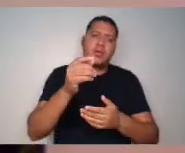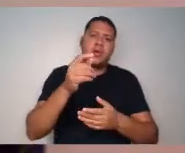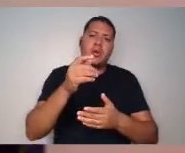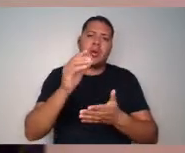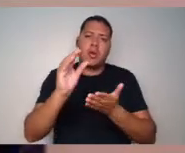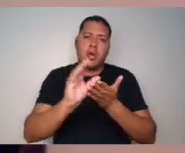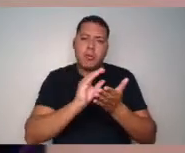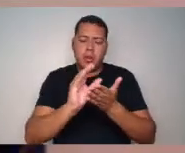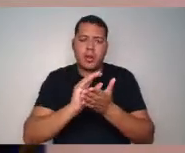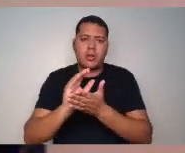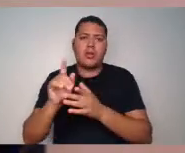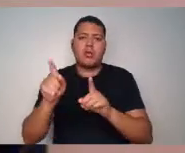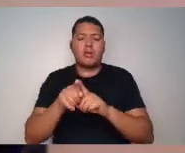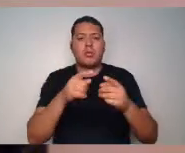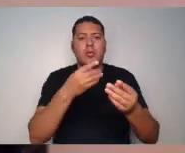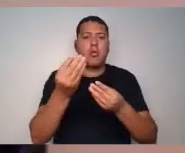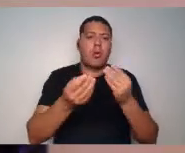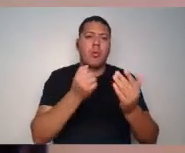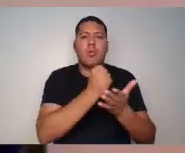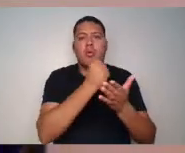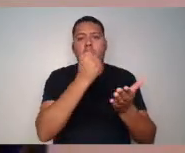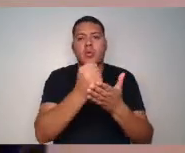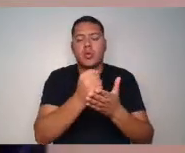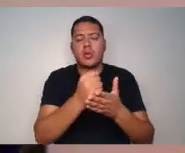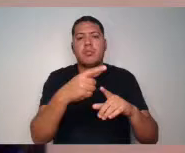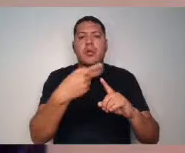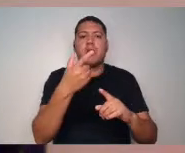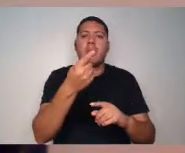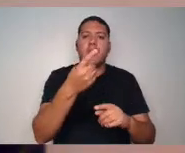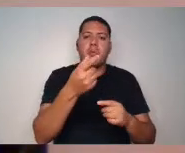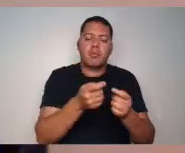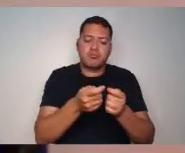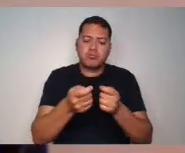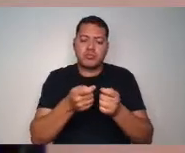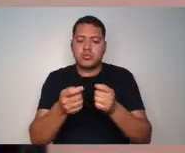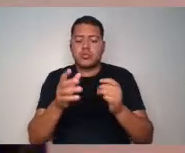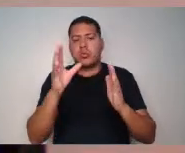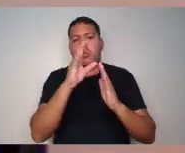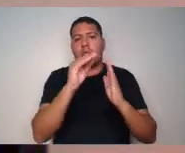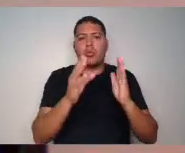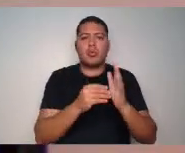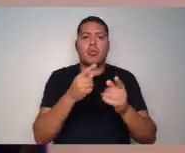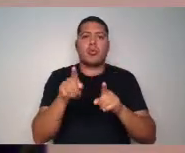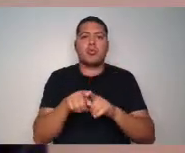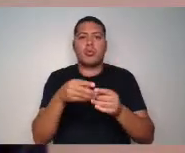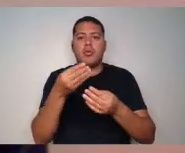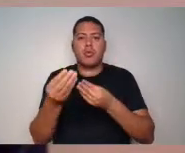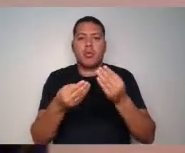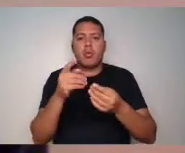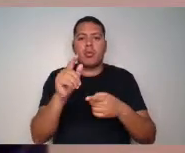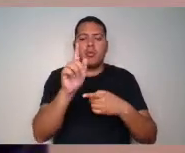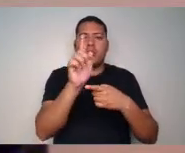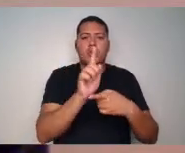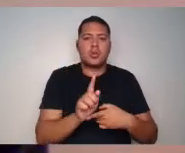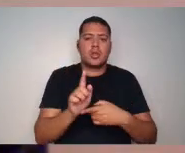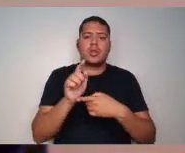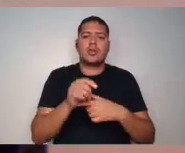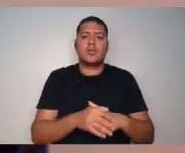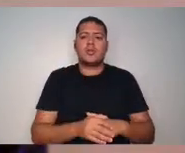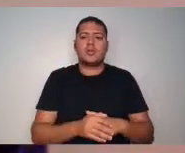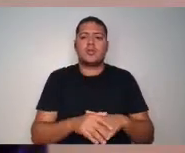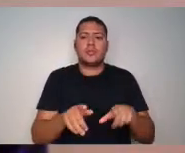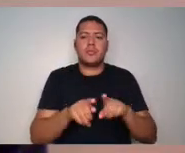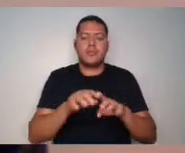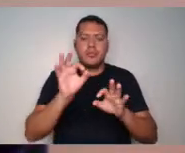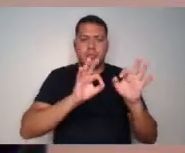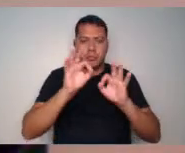formas, payment and the period of time and o kind of, conteúdo e os it does regulate the period and the way, but it regulates